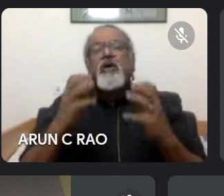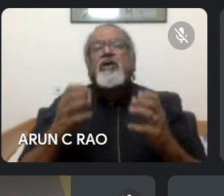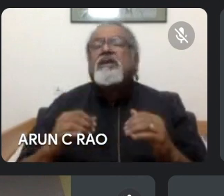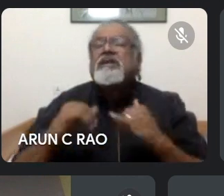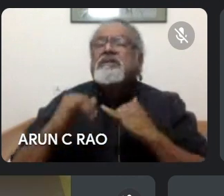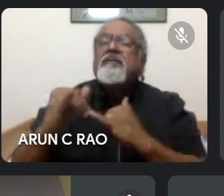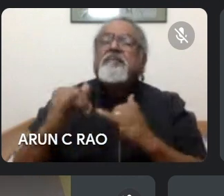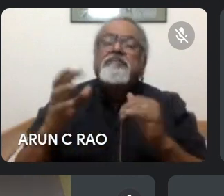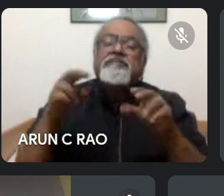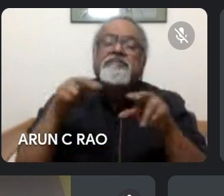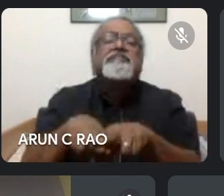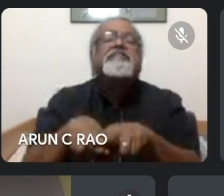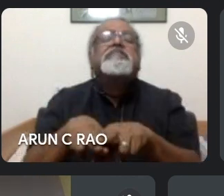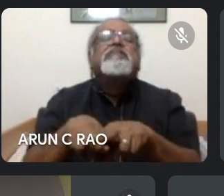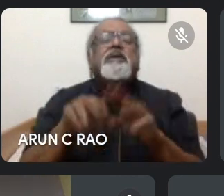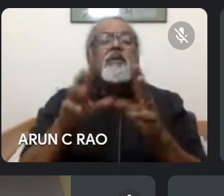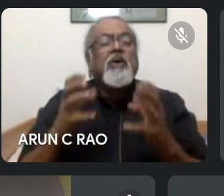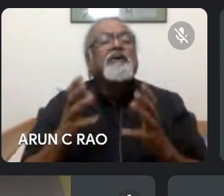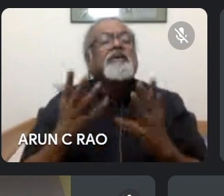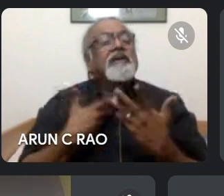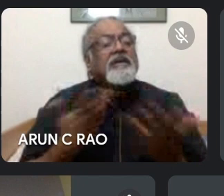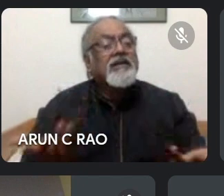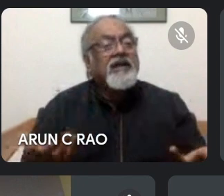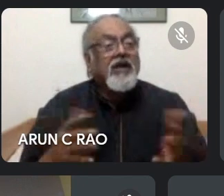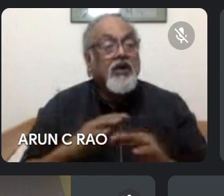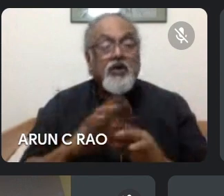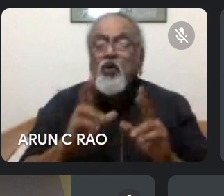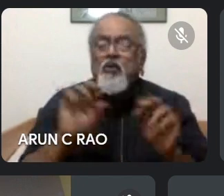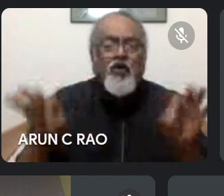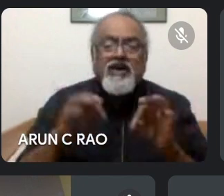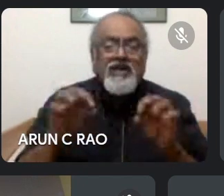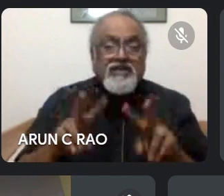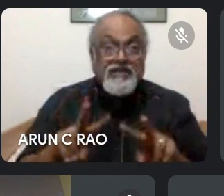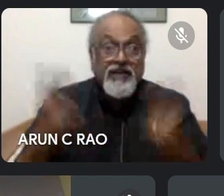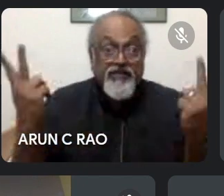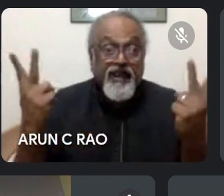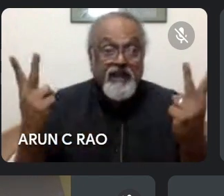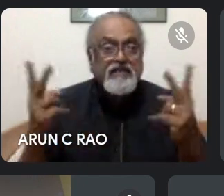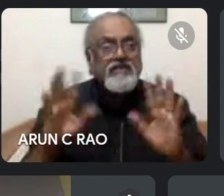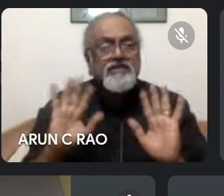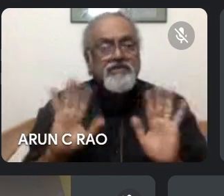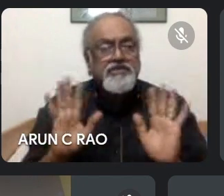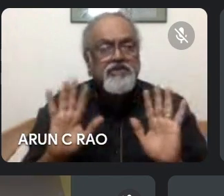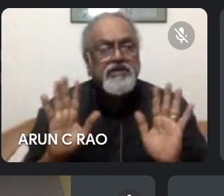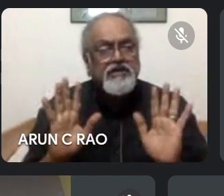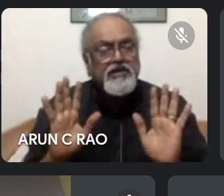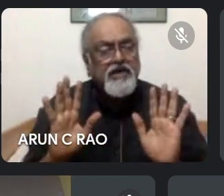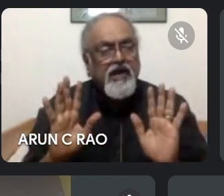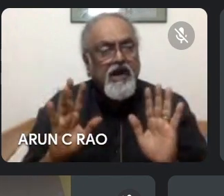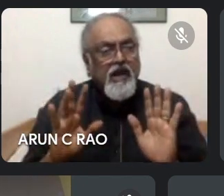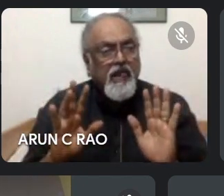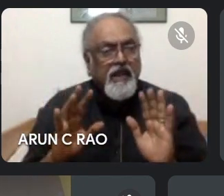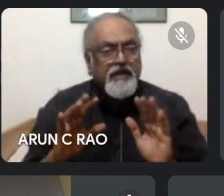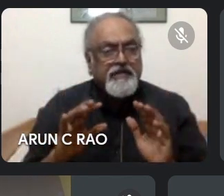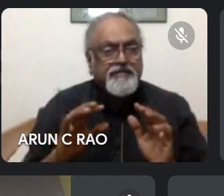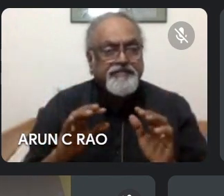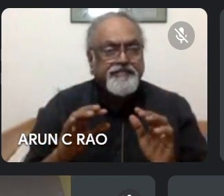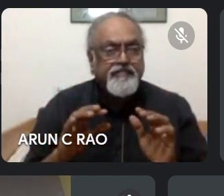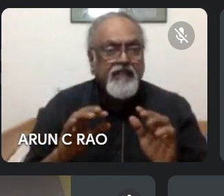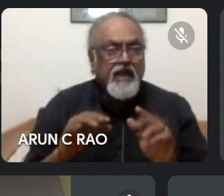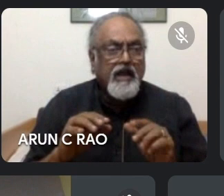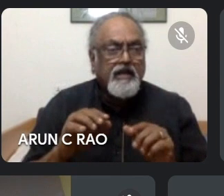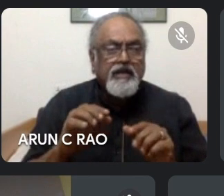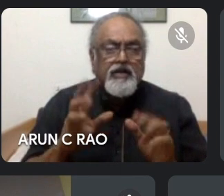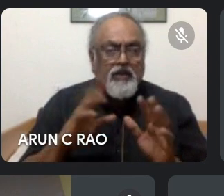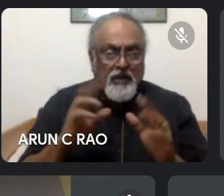mean, after all, I don't think any of us are different. Someone who has a disability versus someone who doesn't, I don't think we are